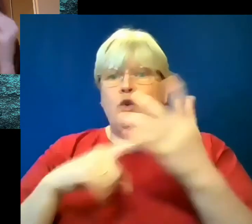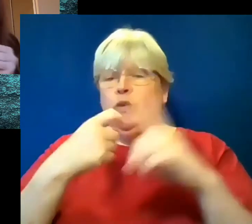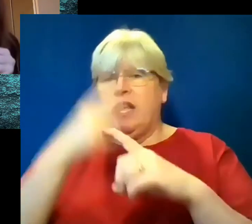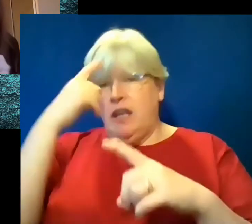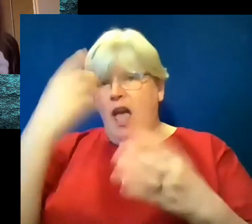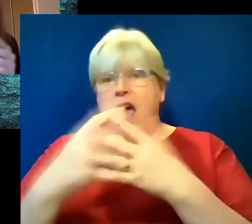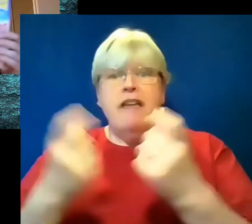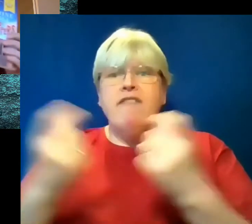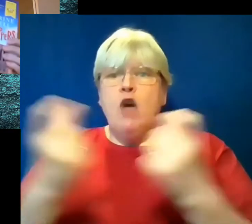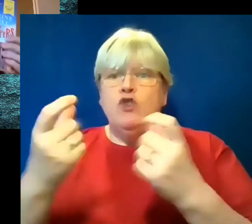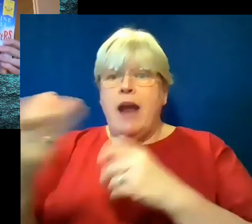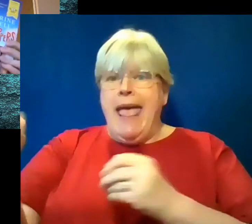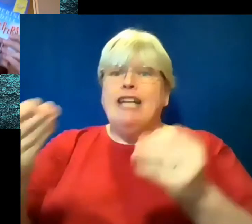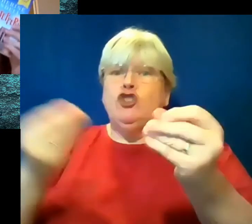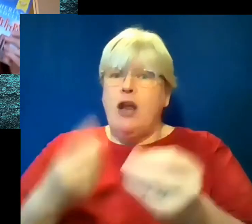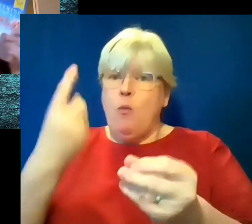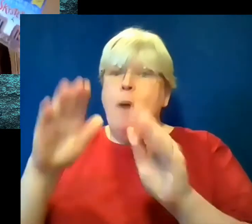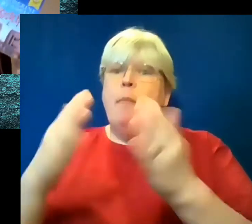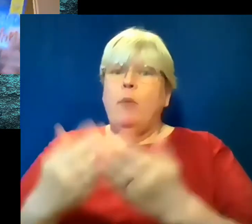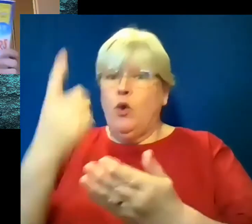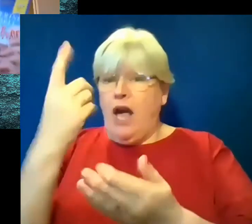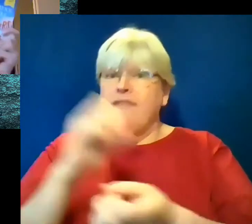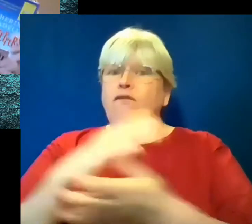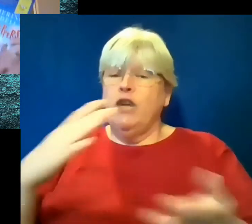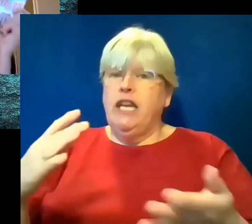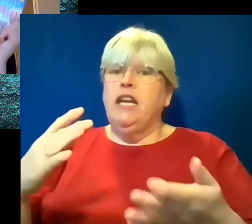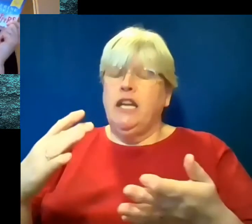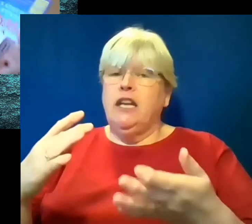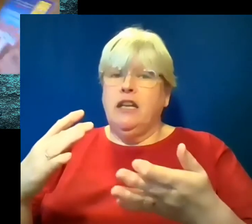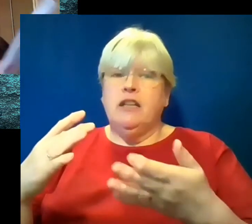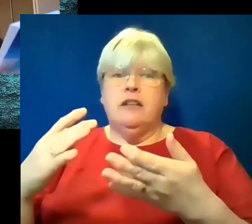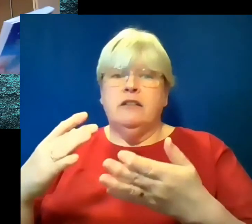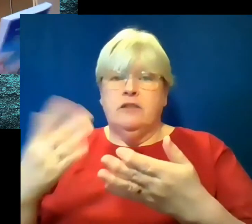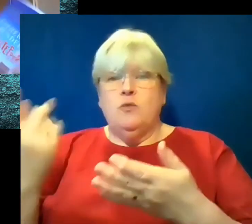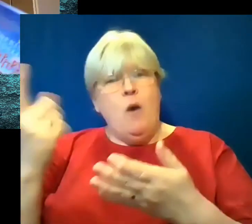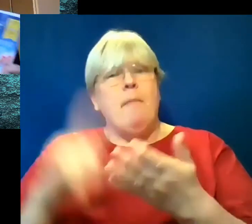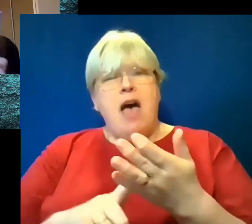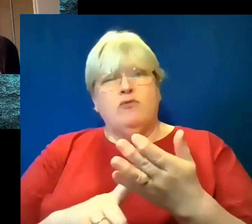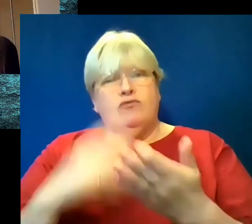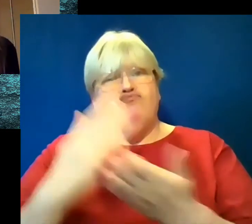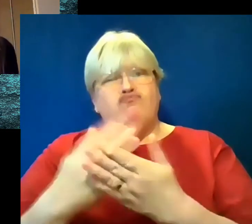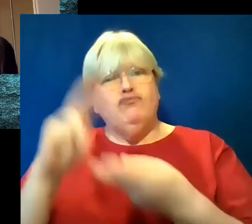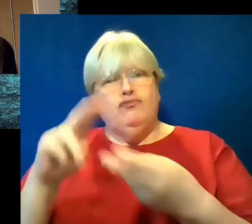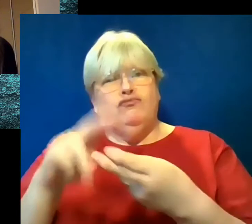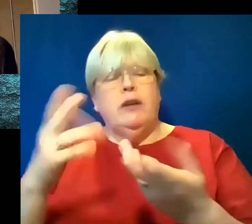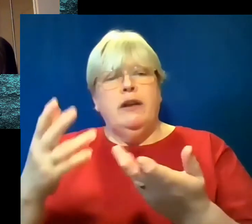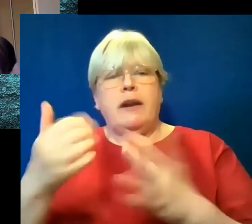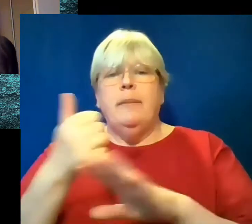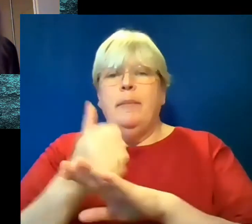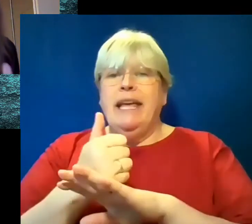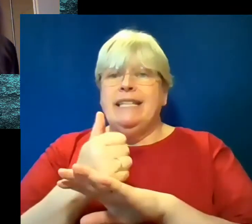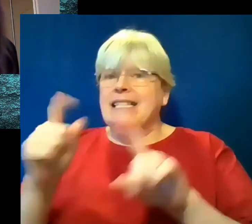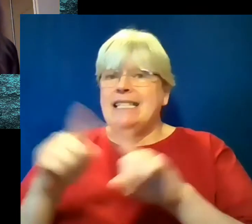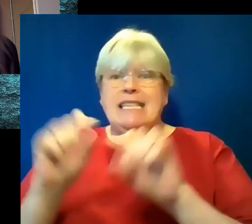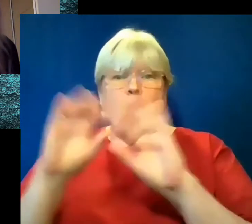and you can exchange it for one World Book Day book for free. And otherwise they're £1, so they're a real bargain. And this is based in the same